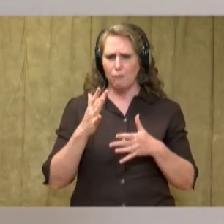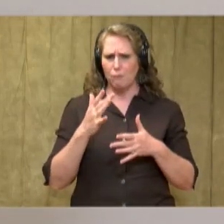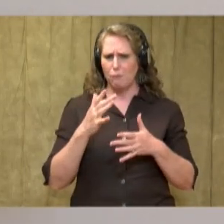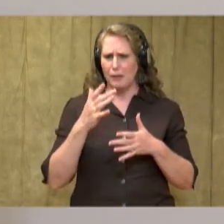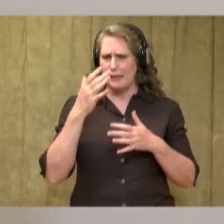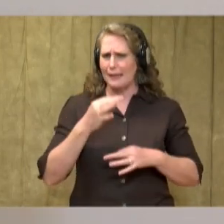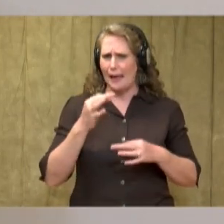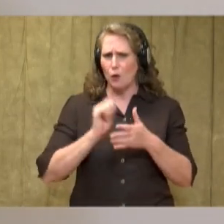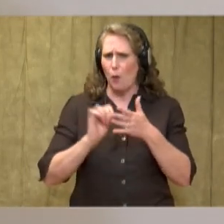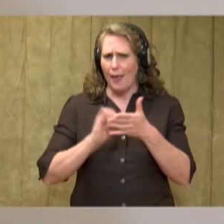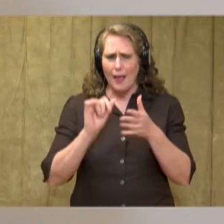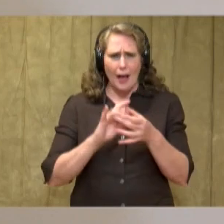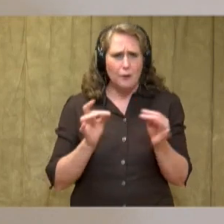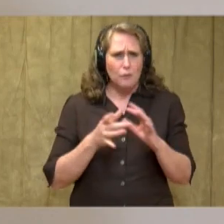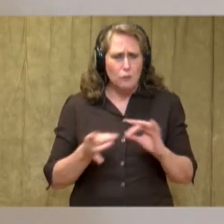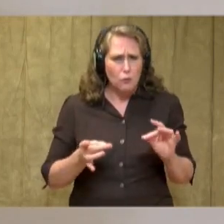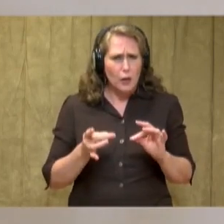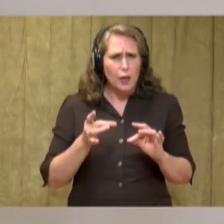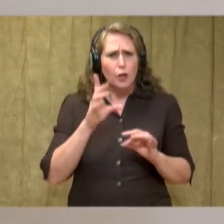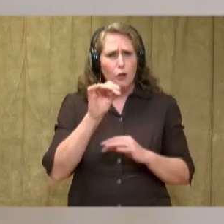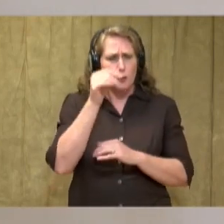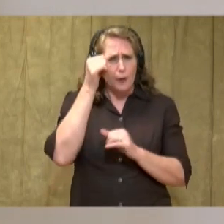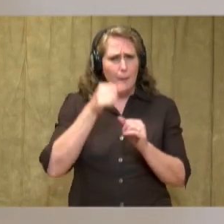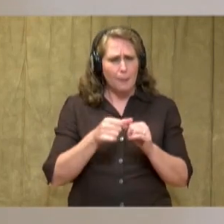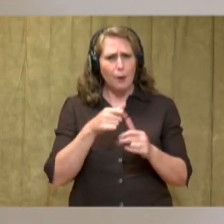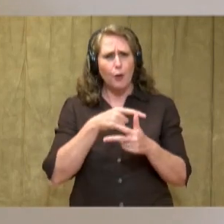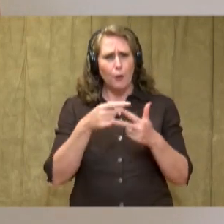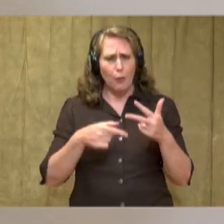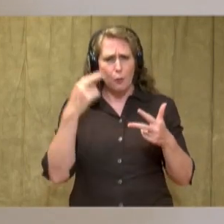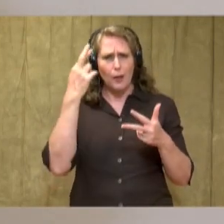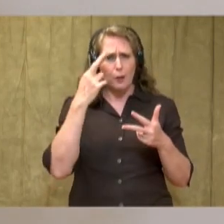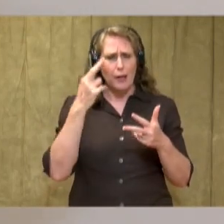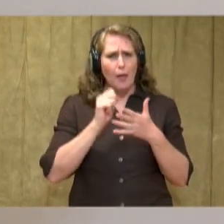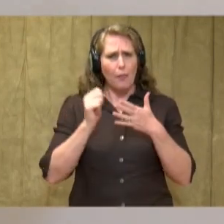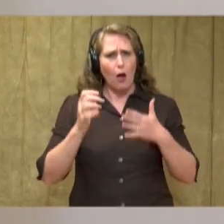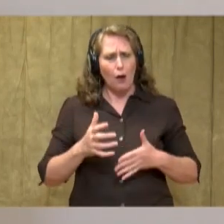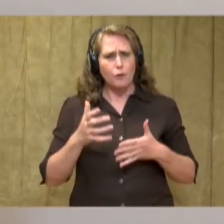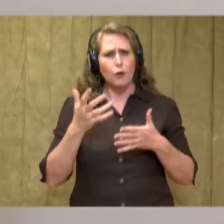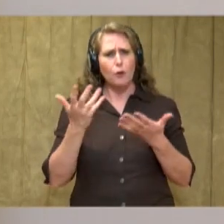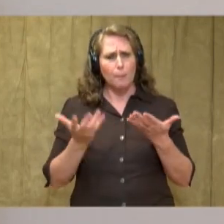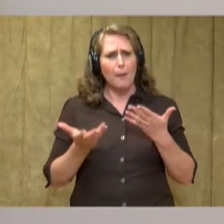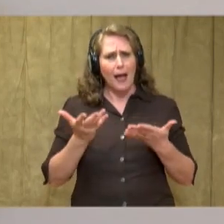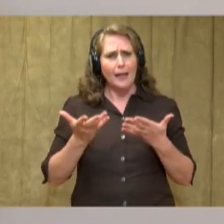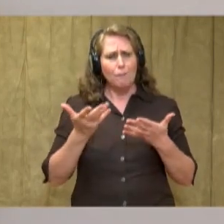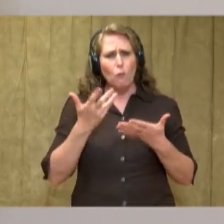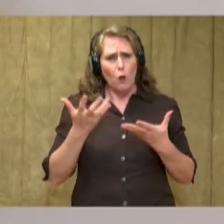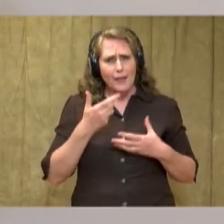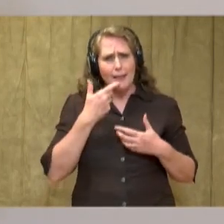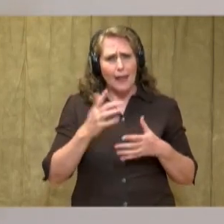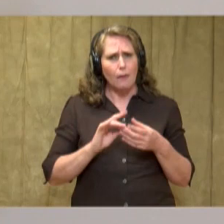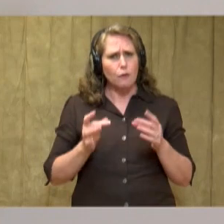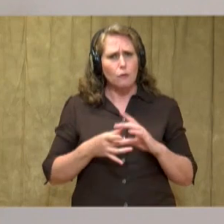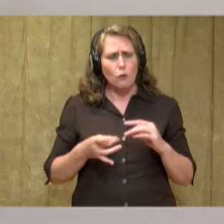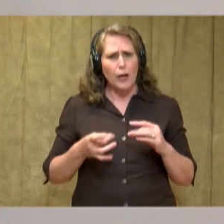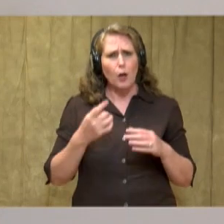anybody remember the 3 different reasons an author might write a story? We've learned about 3 of them. What are